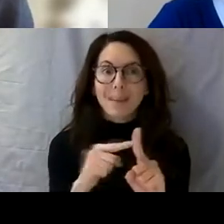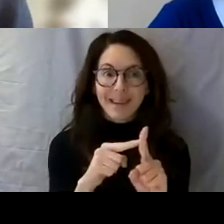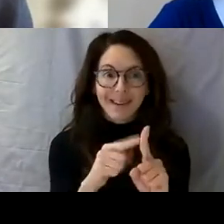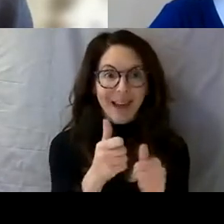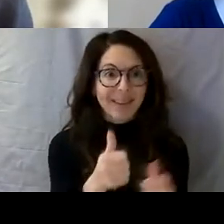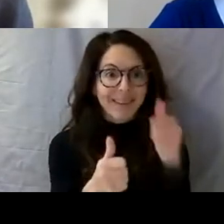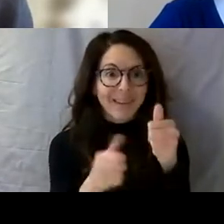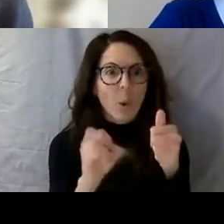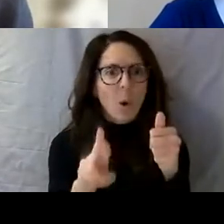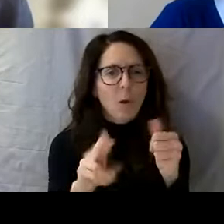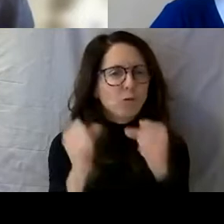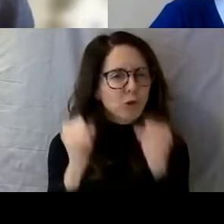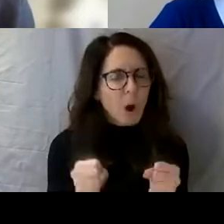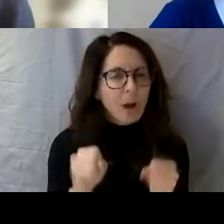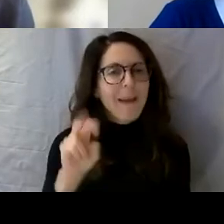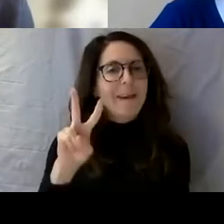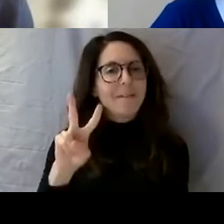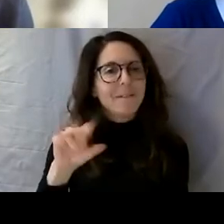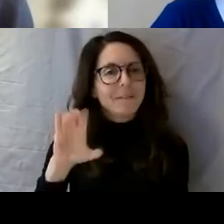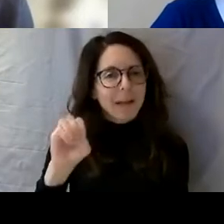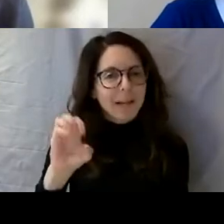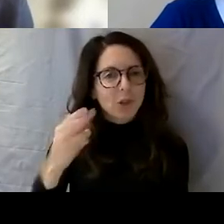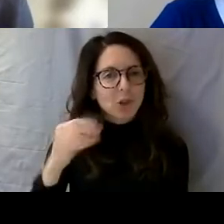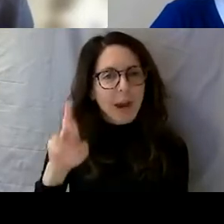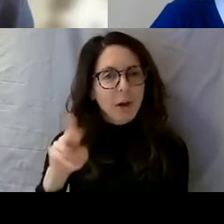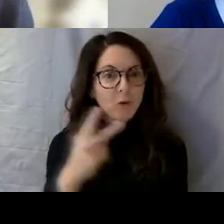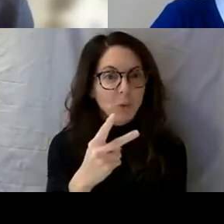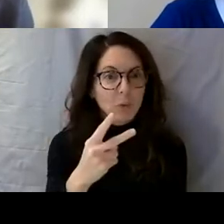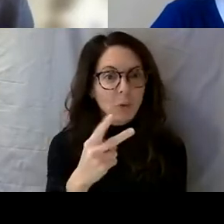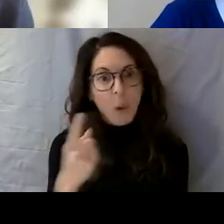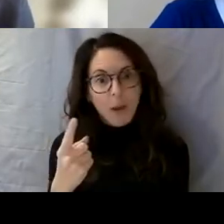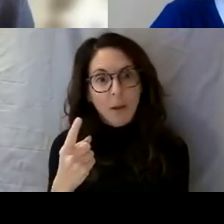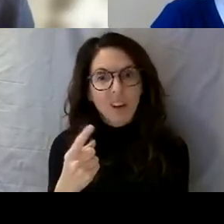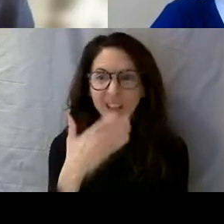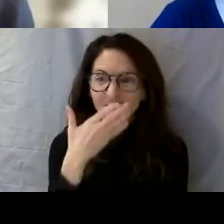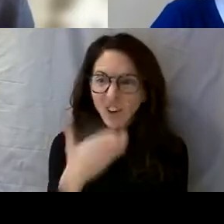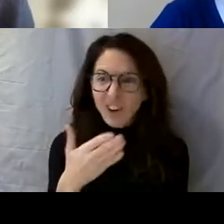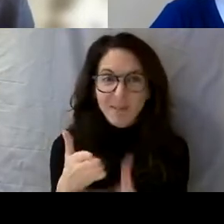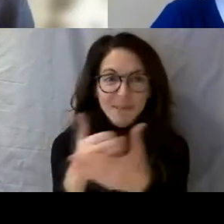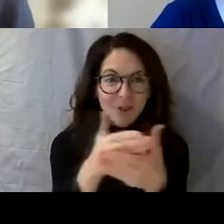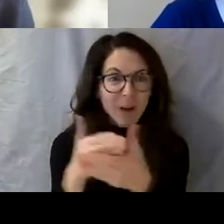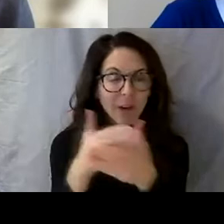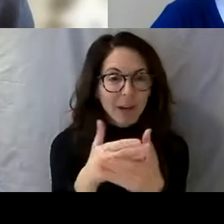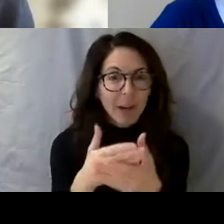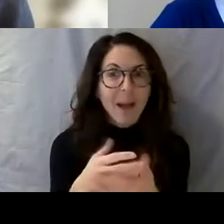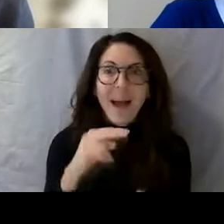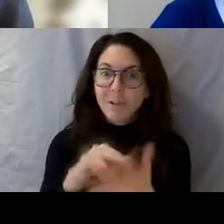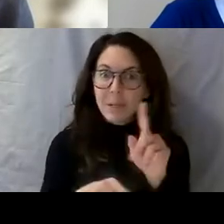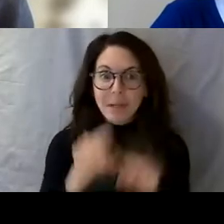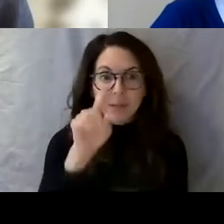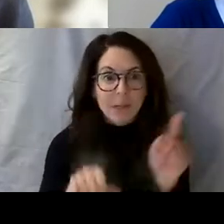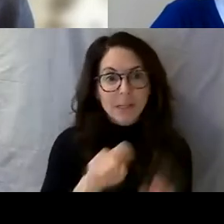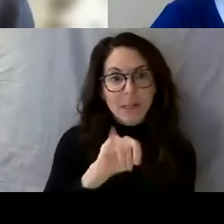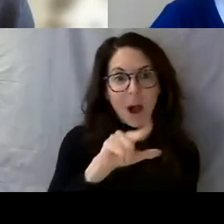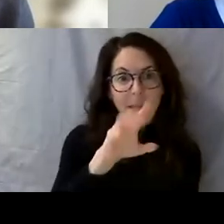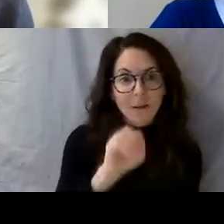or two. And I don't think there's anything wrong with that. I think actually that is better. And, you can have a blend of styles when you have a